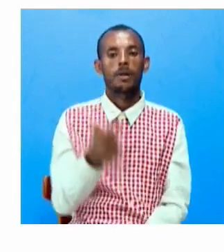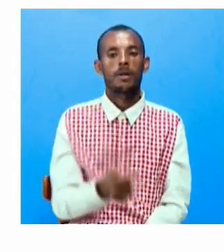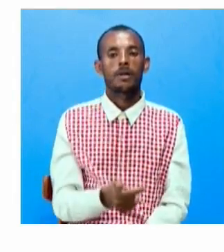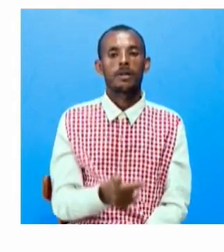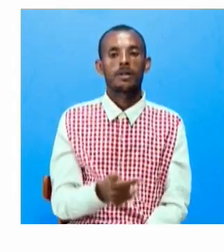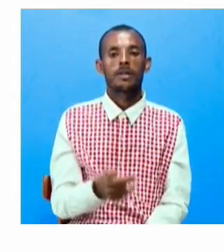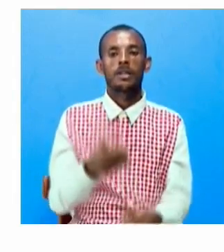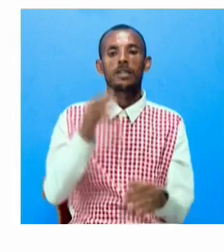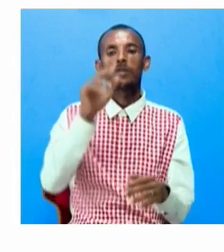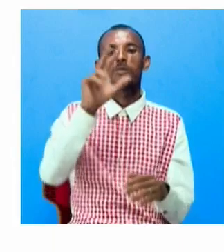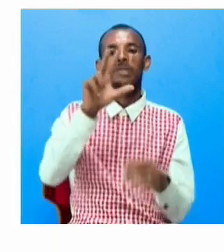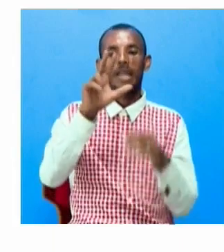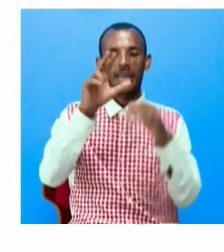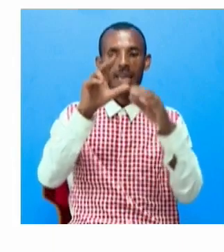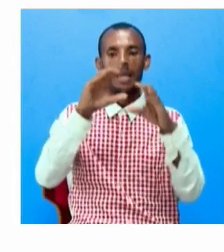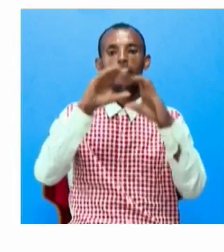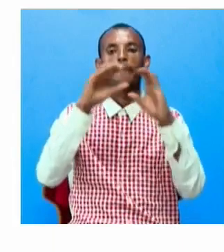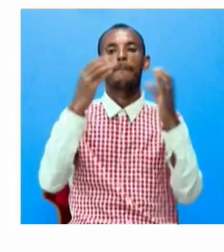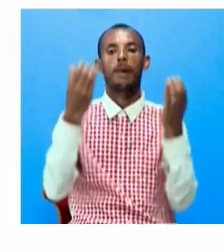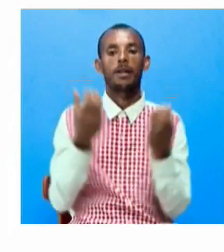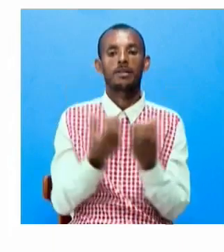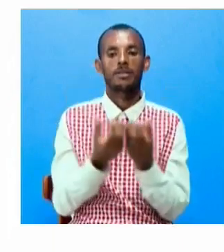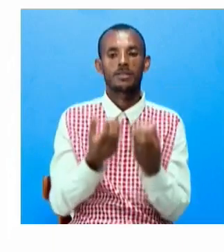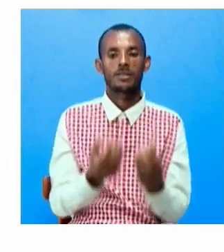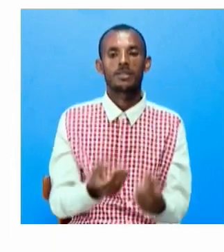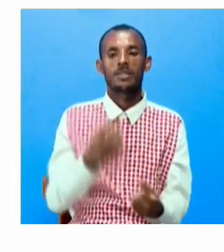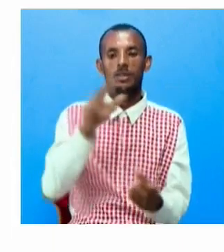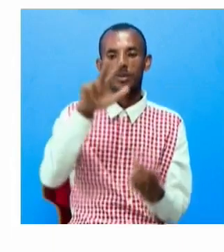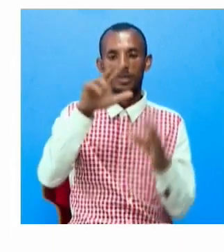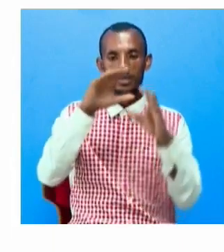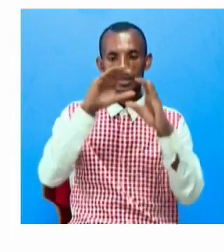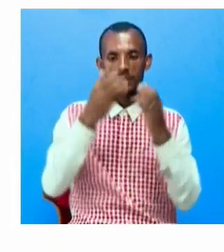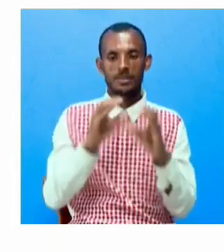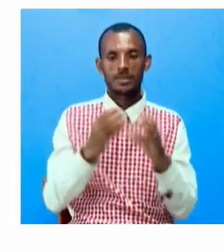into 3 parts. In